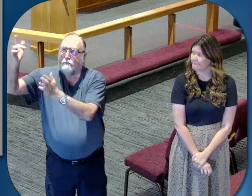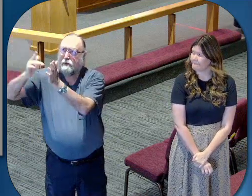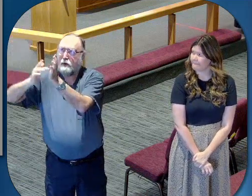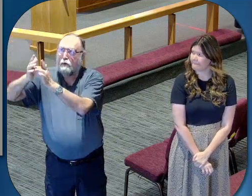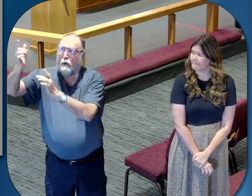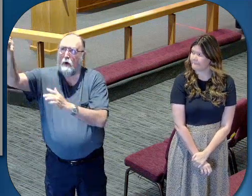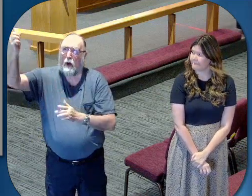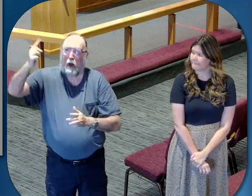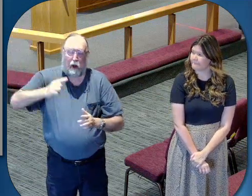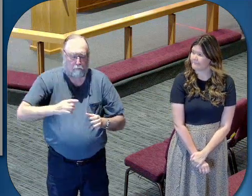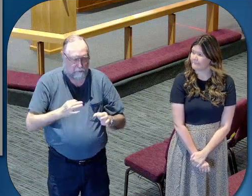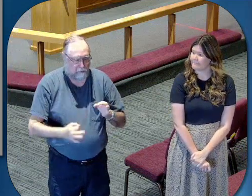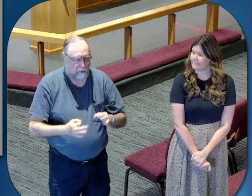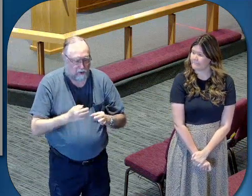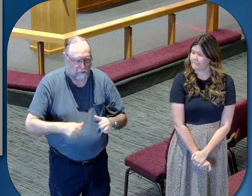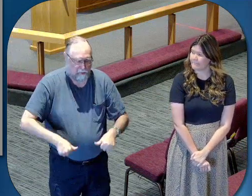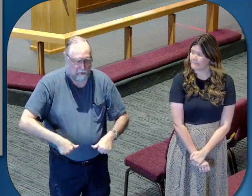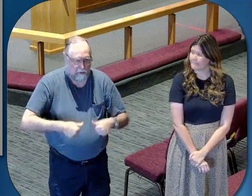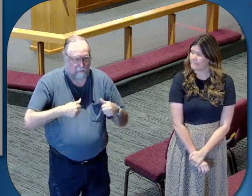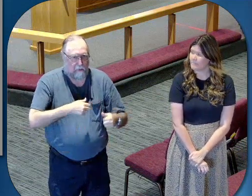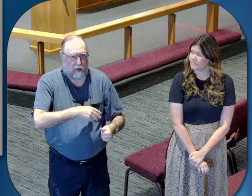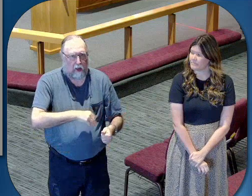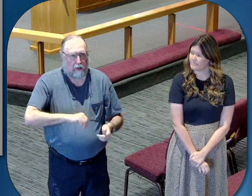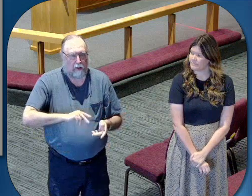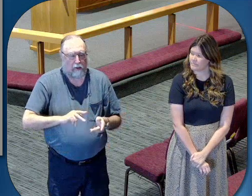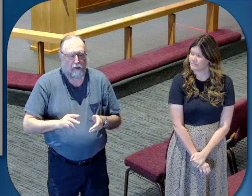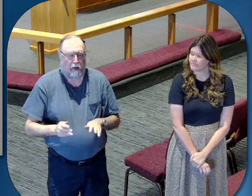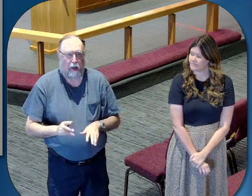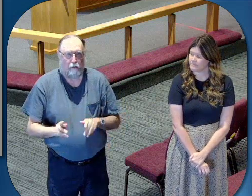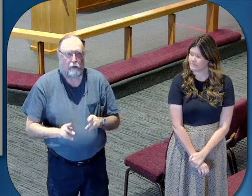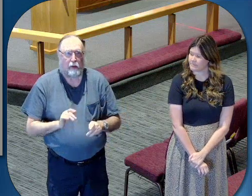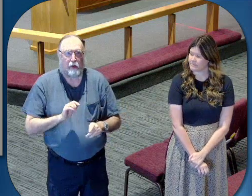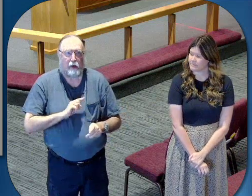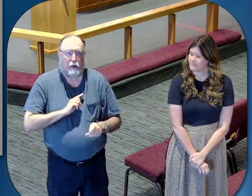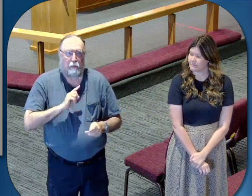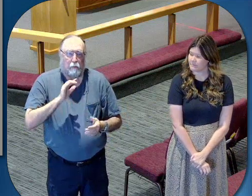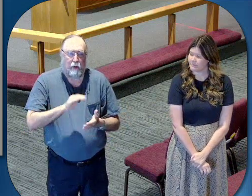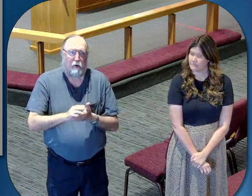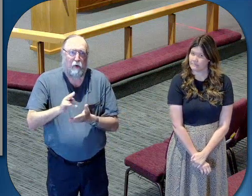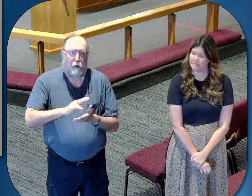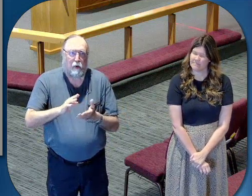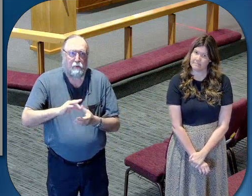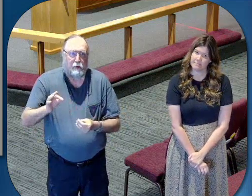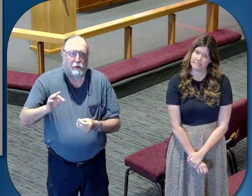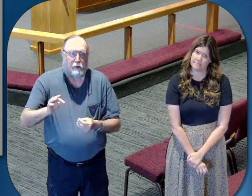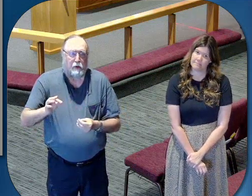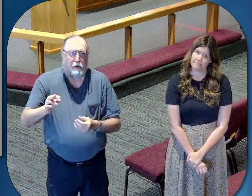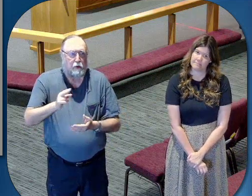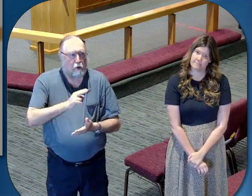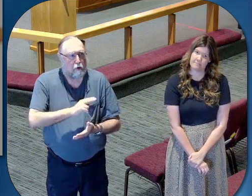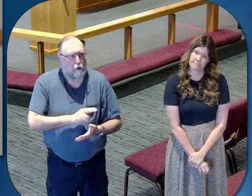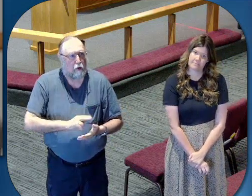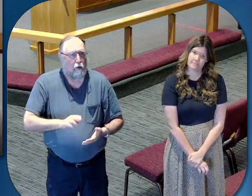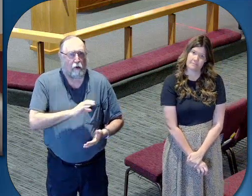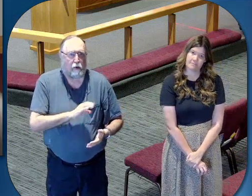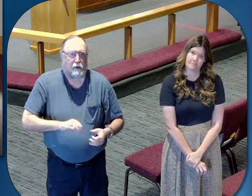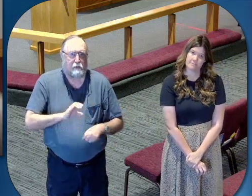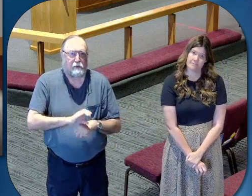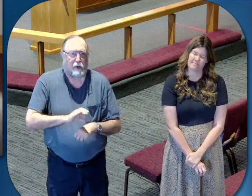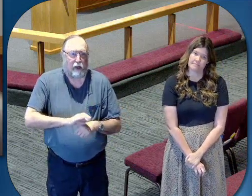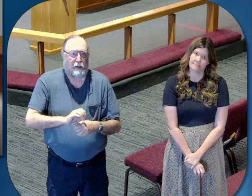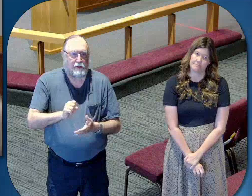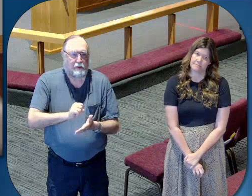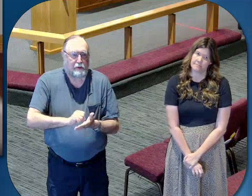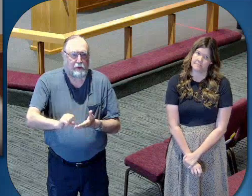will come to judge the living and the dead. And I believe in the Holy Spirit, the Holy Christian Church, the communion